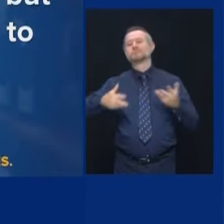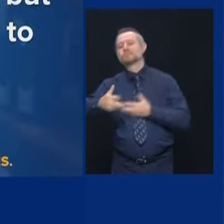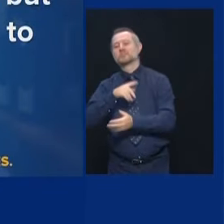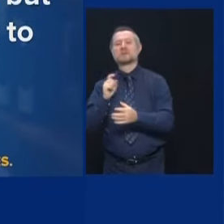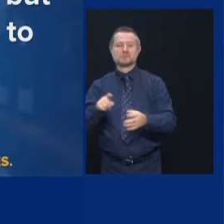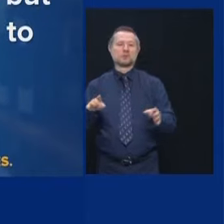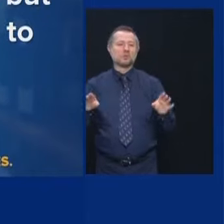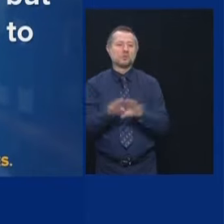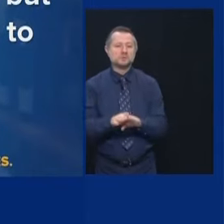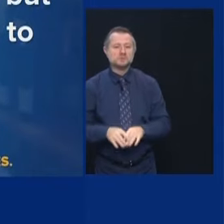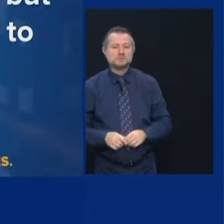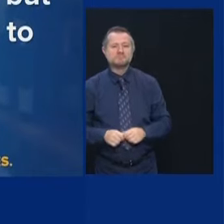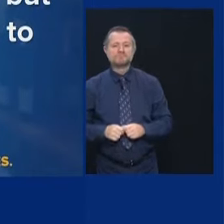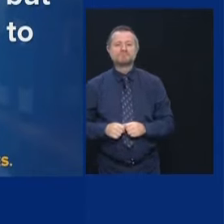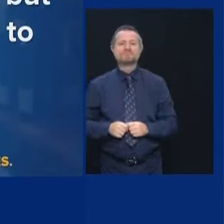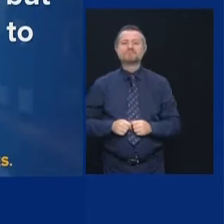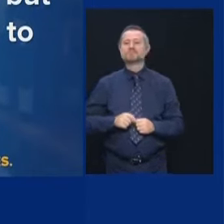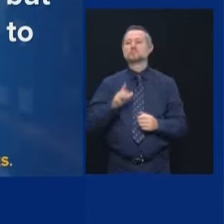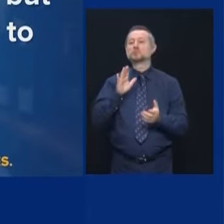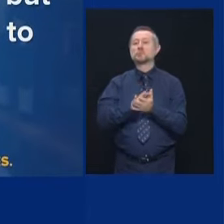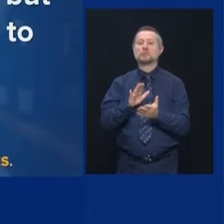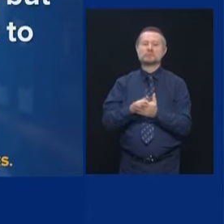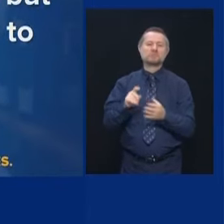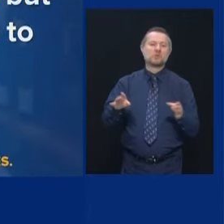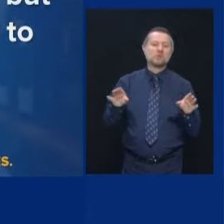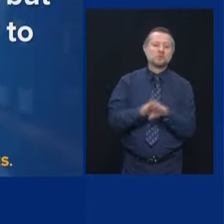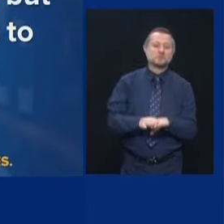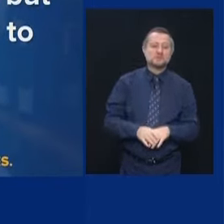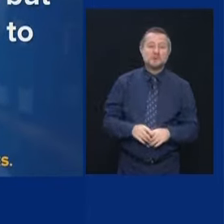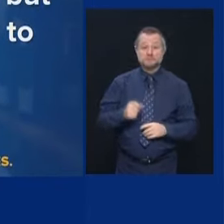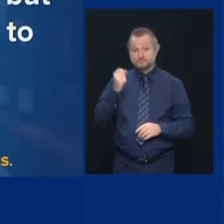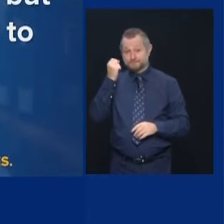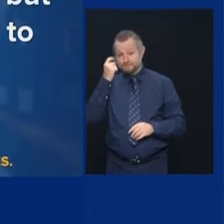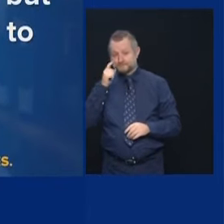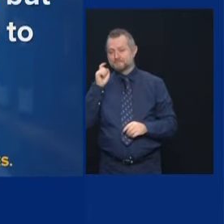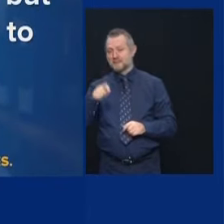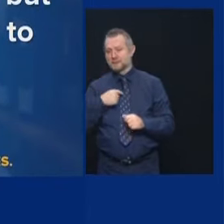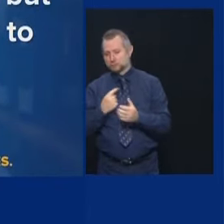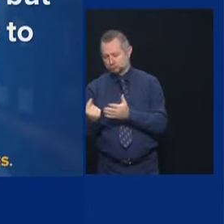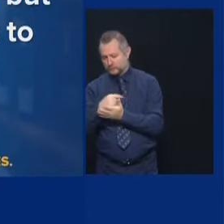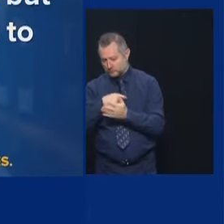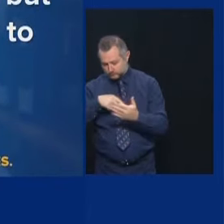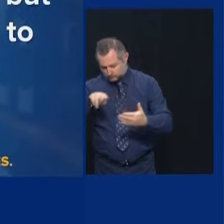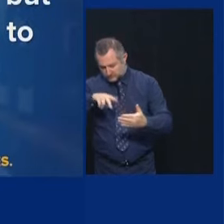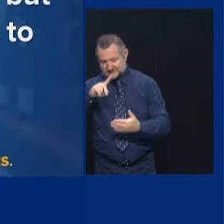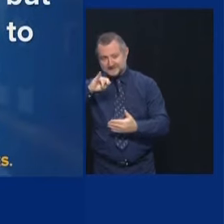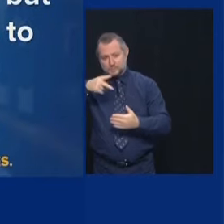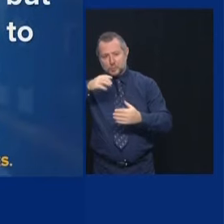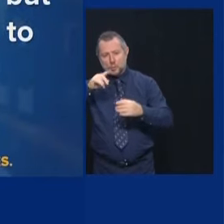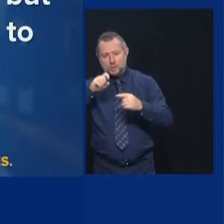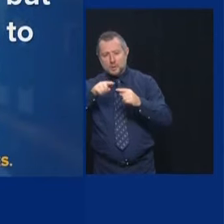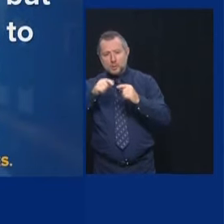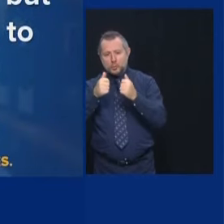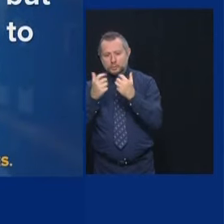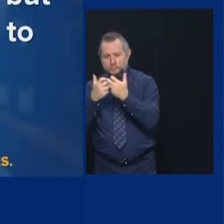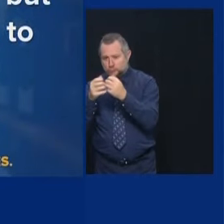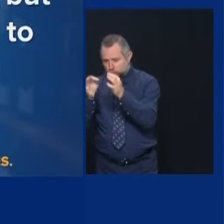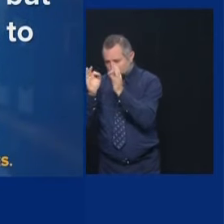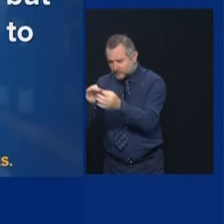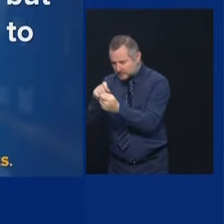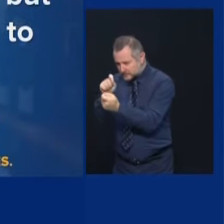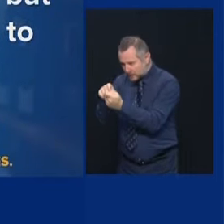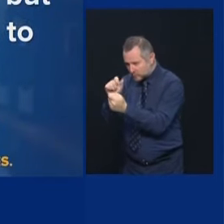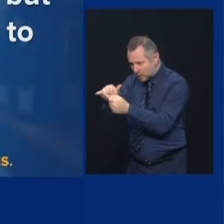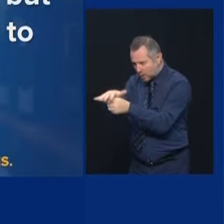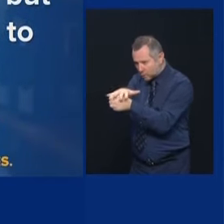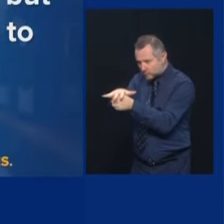but we need to have the right template designed before we can do that with full accuracy. The only